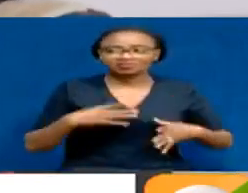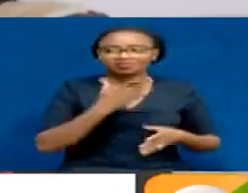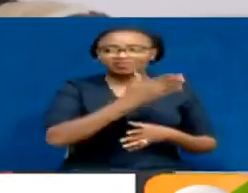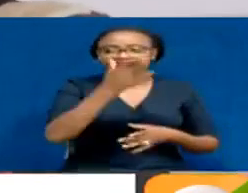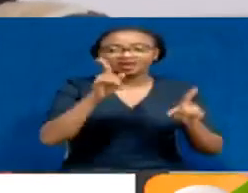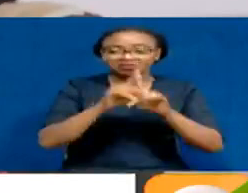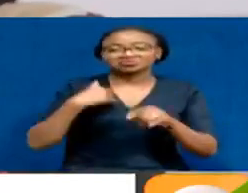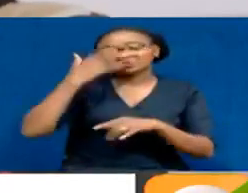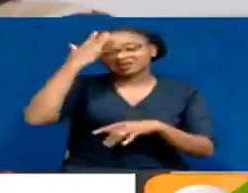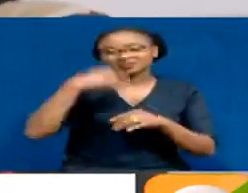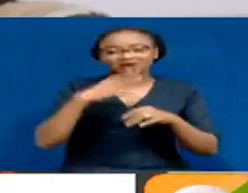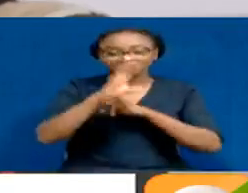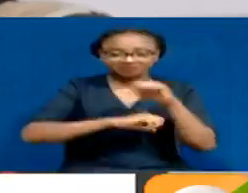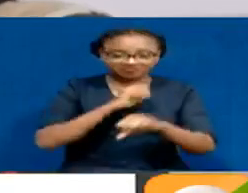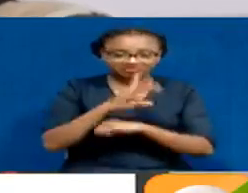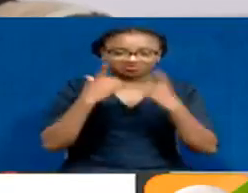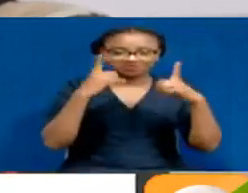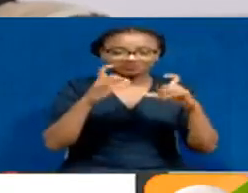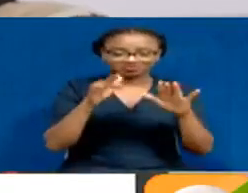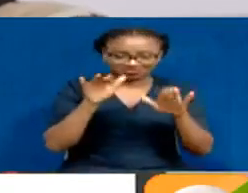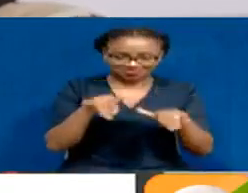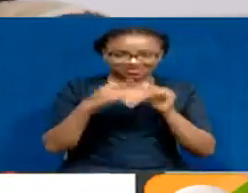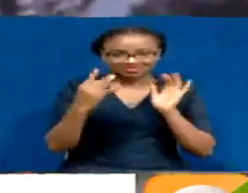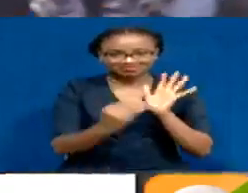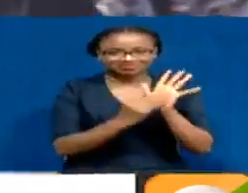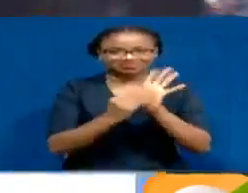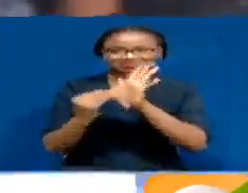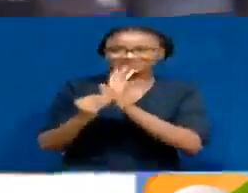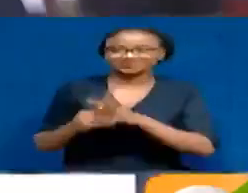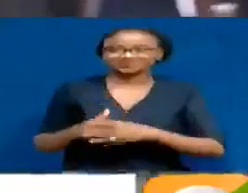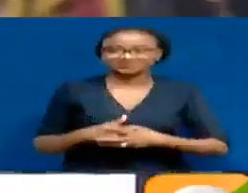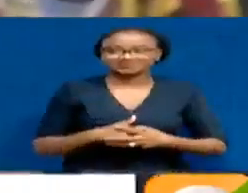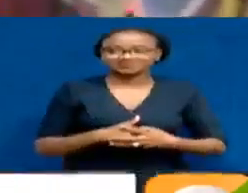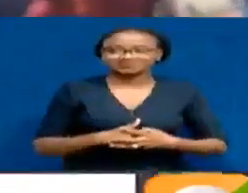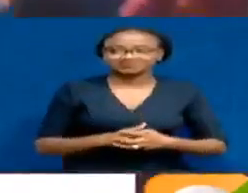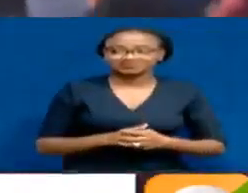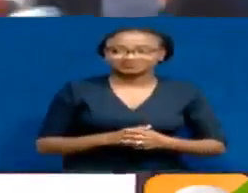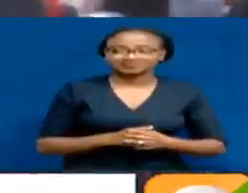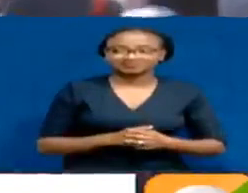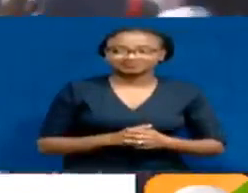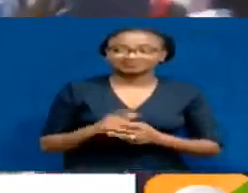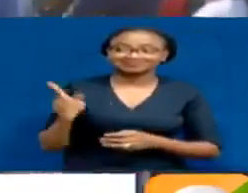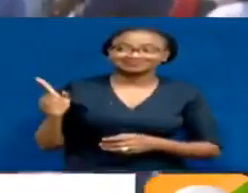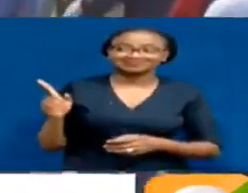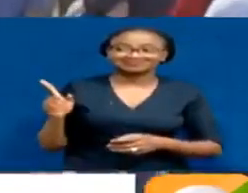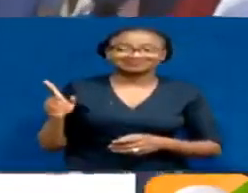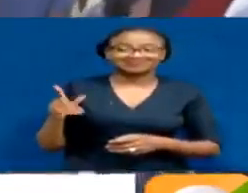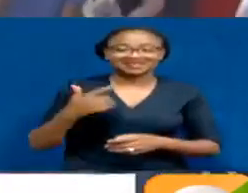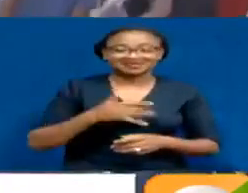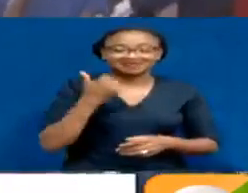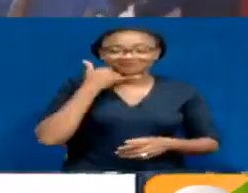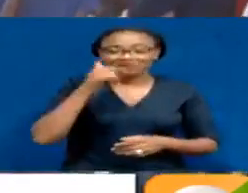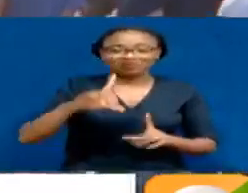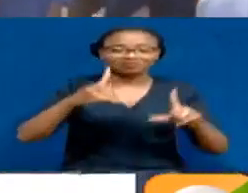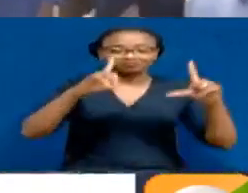I'm sure they've got videos, photos. I'm looking forward to seeing some of those. In the digital era of smartphones, many took their gadgets